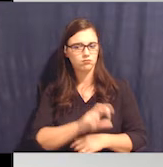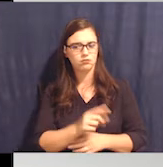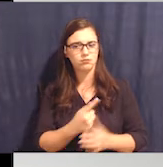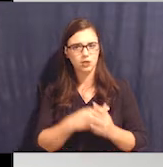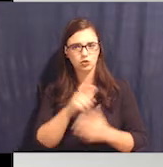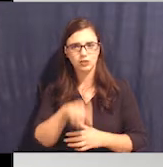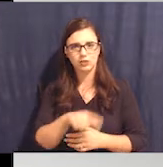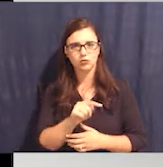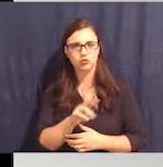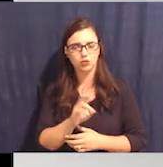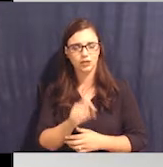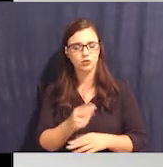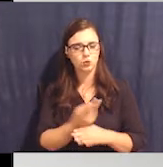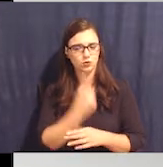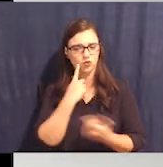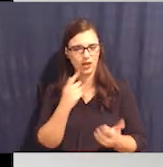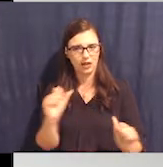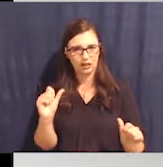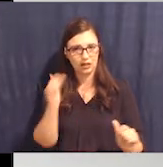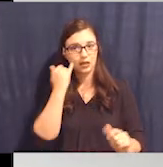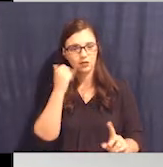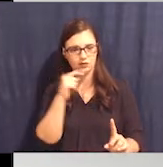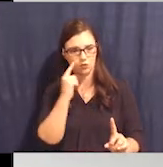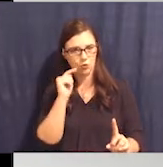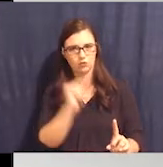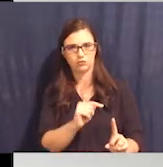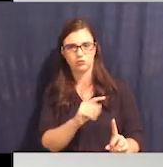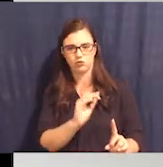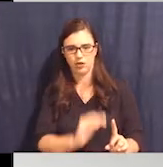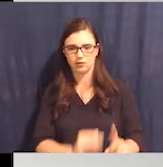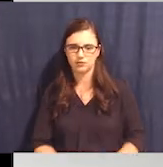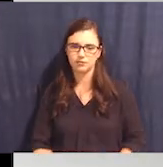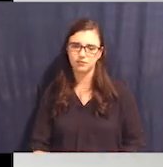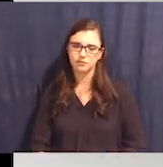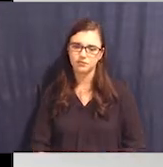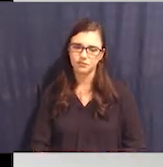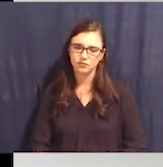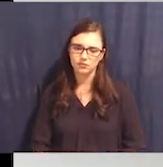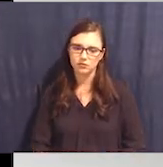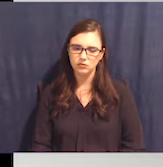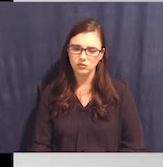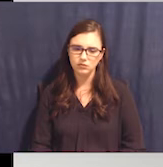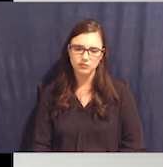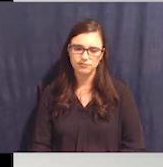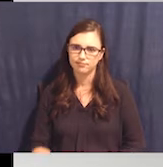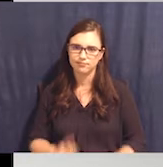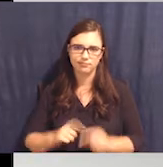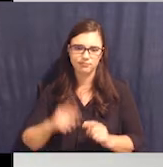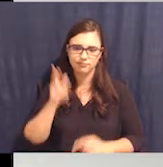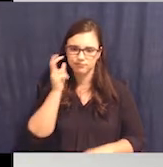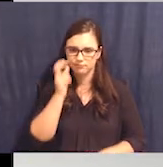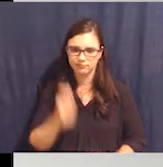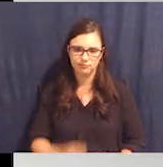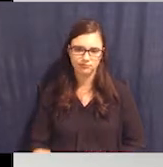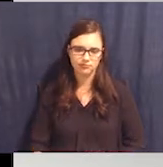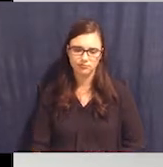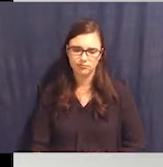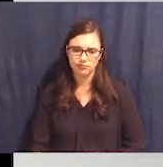you could put it in the special needs trust and use it for anything, as long as it's for the child. The concern is over the ABLE account.